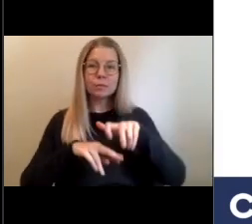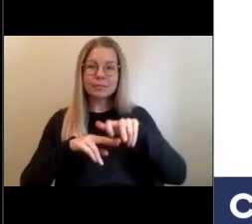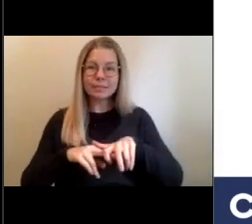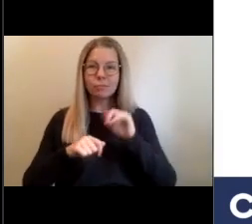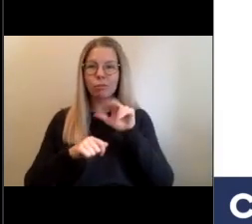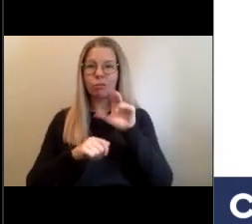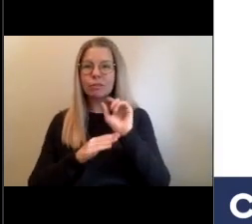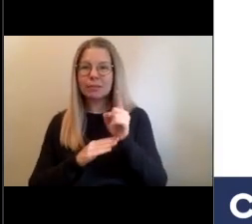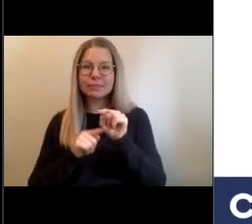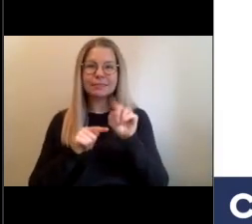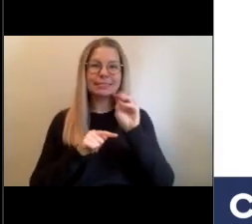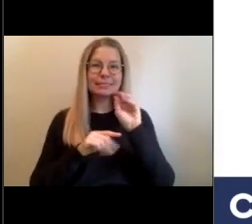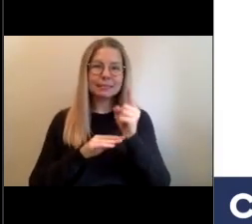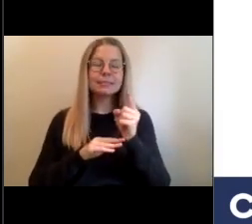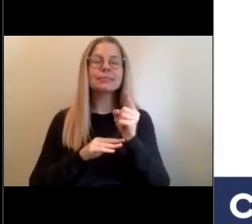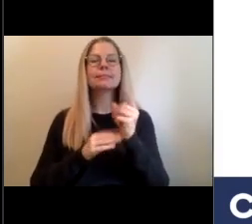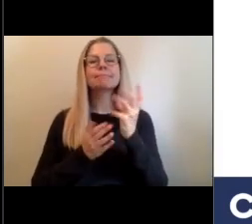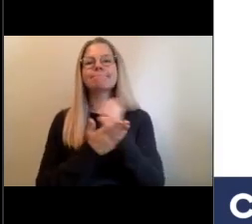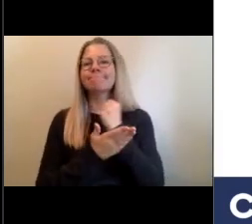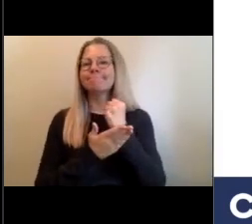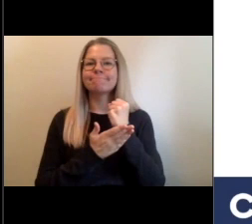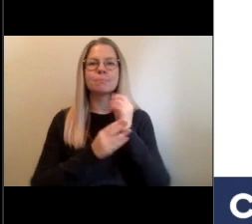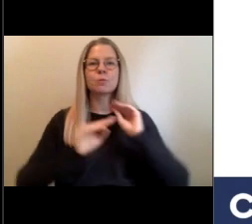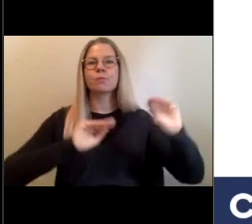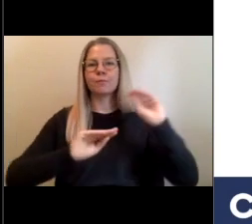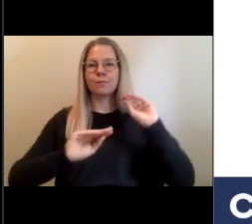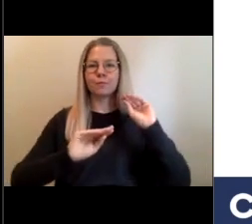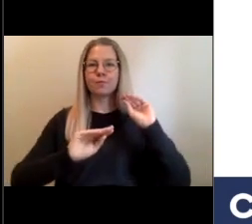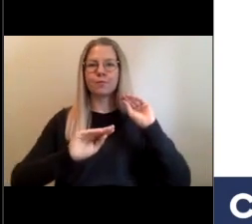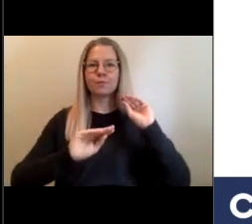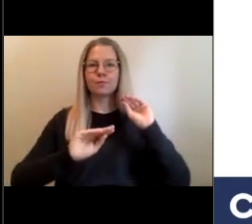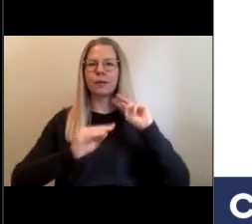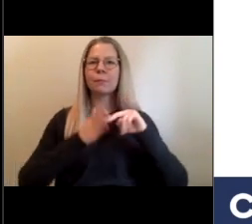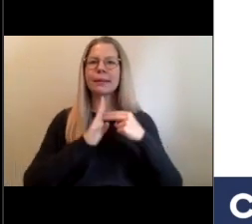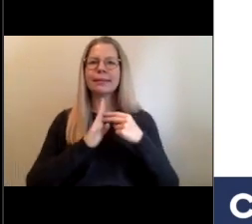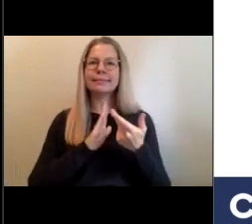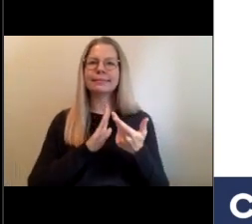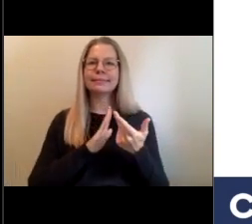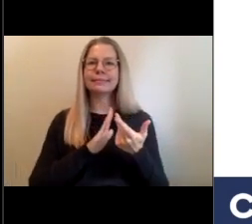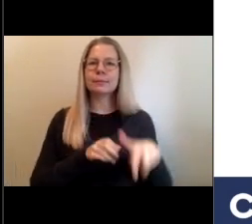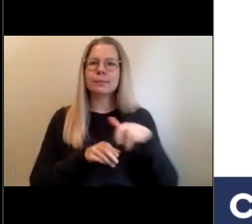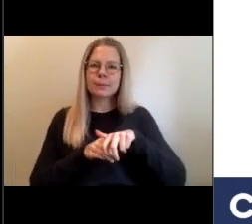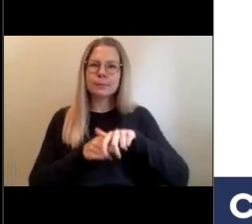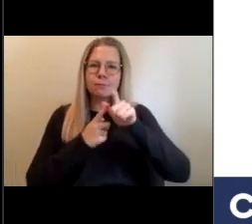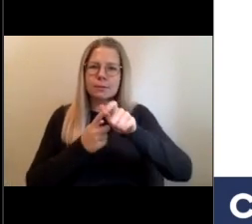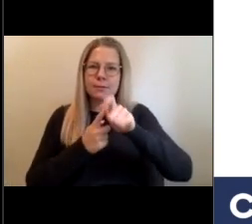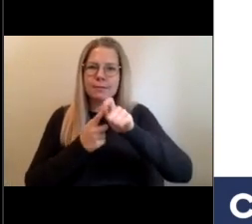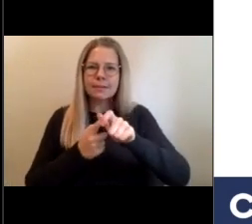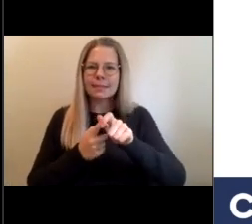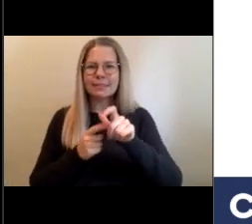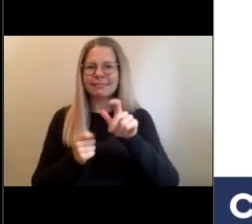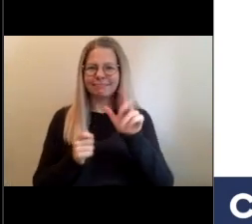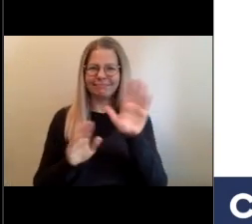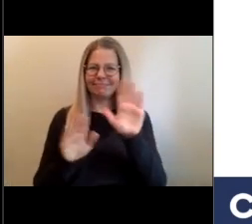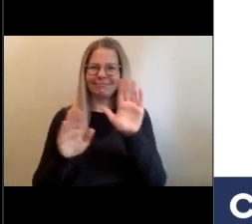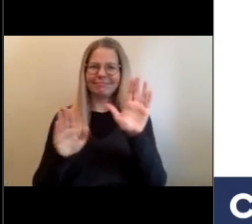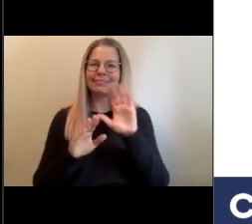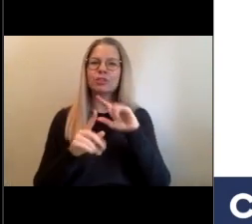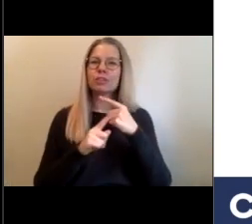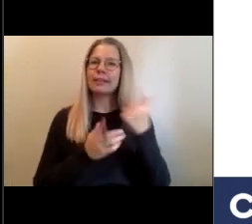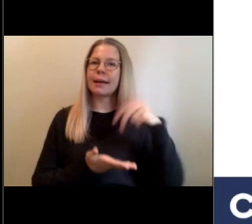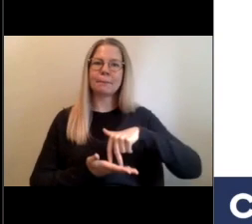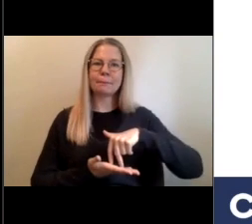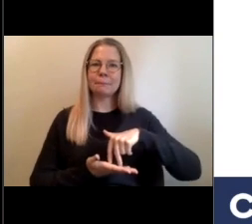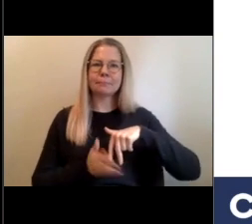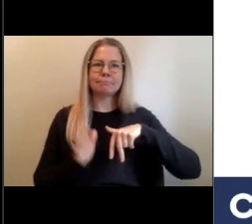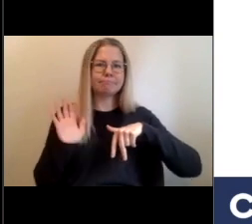minutes, you want to break that up. And it doesn't mean you have to get on a treadmill and work really hard or do anything like that. It's just getting